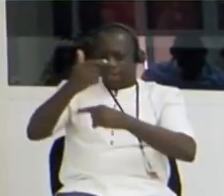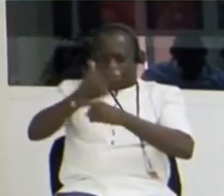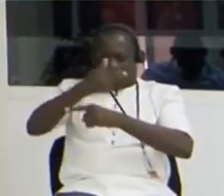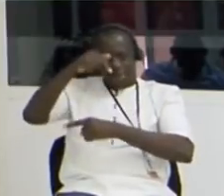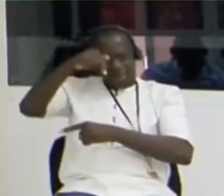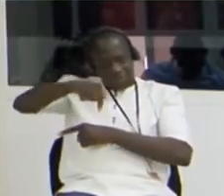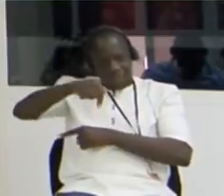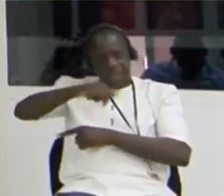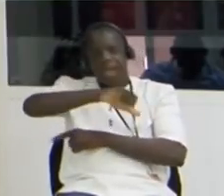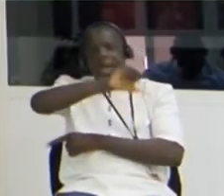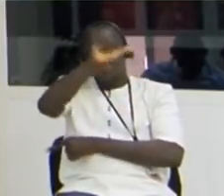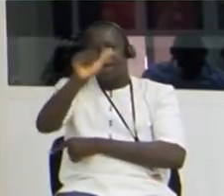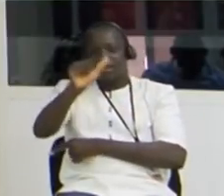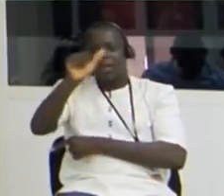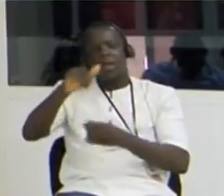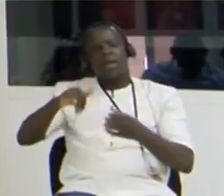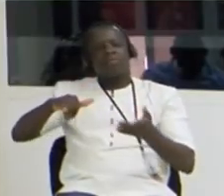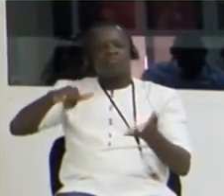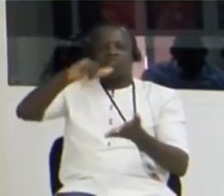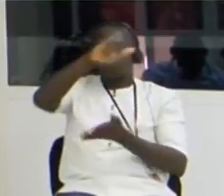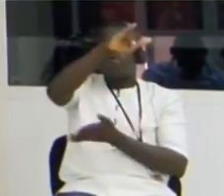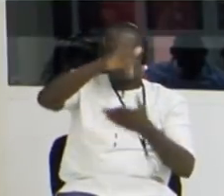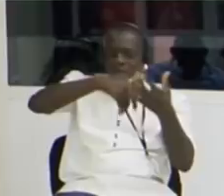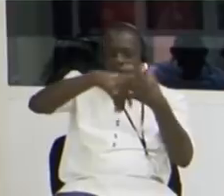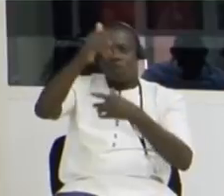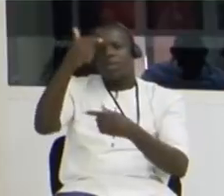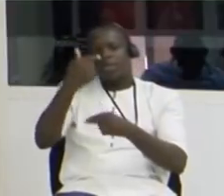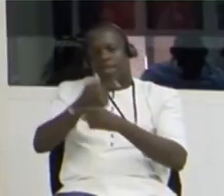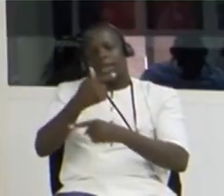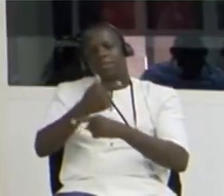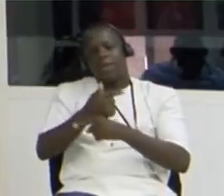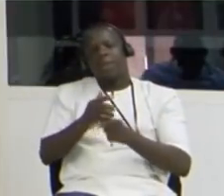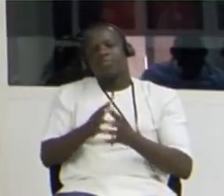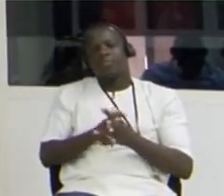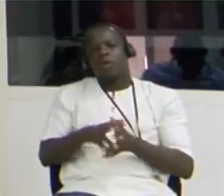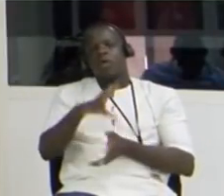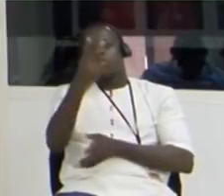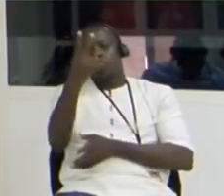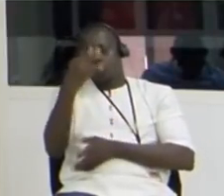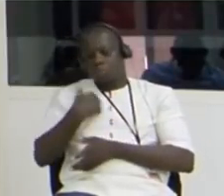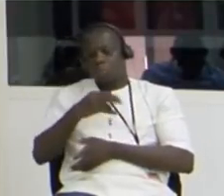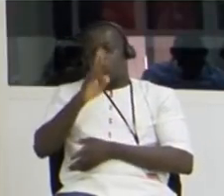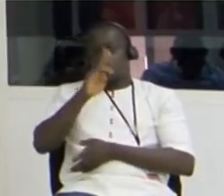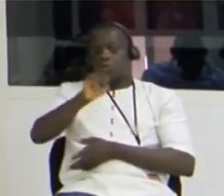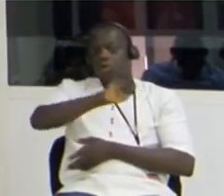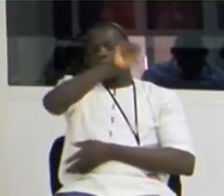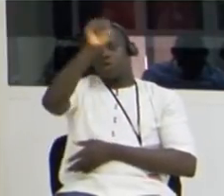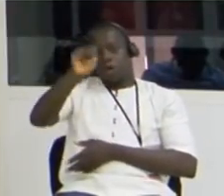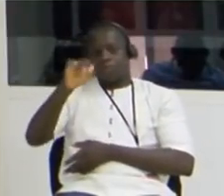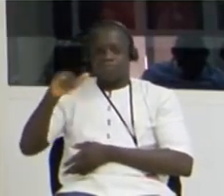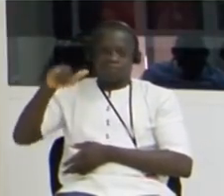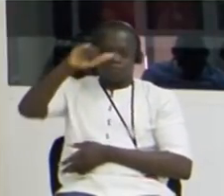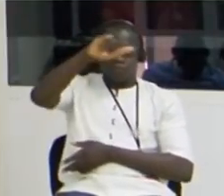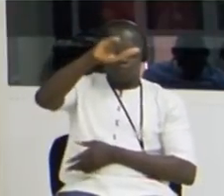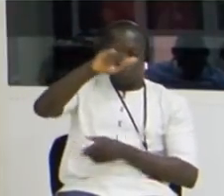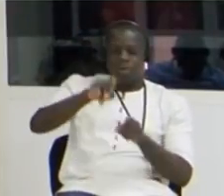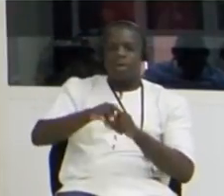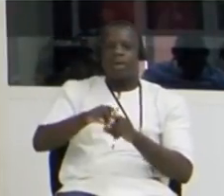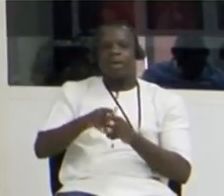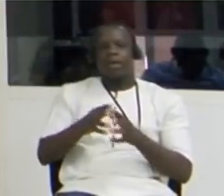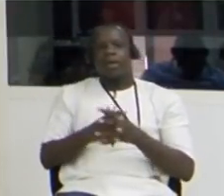Okay. Now for the ones, the 2 that went overseas, it was financed by the then president of